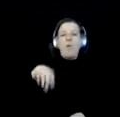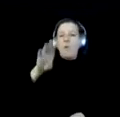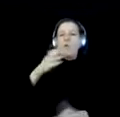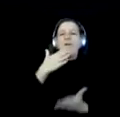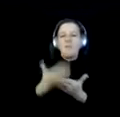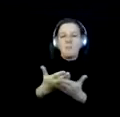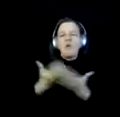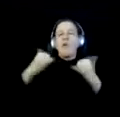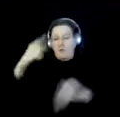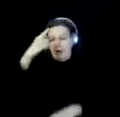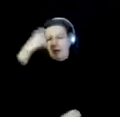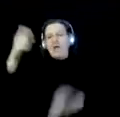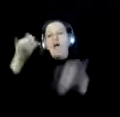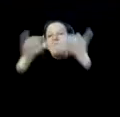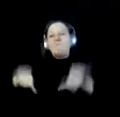one will need to be good.